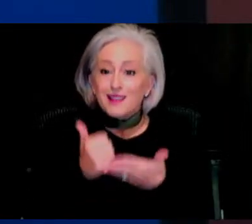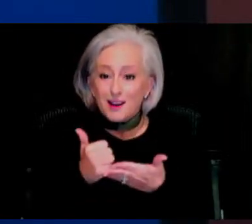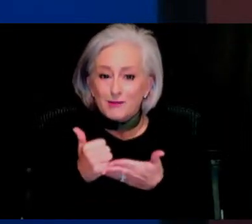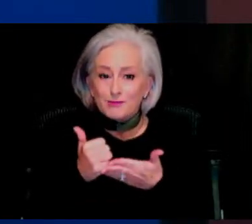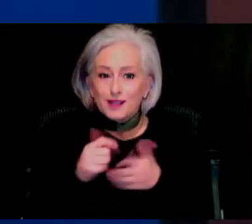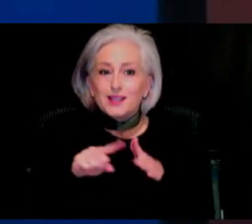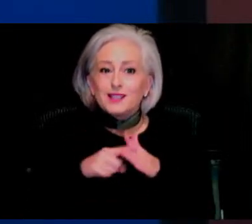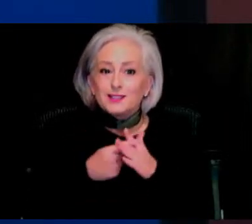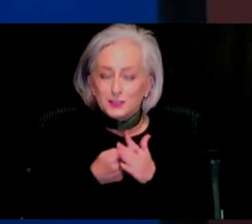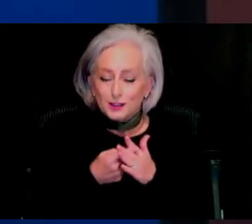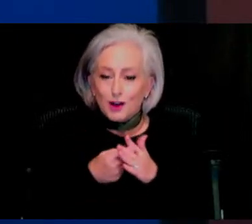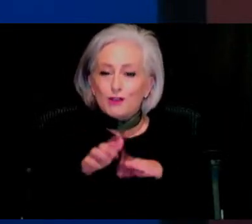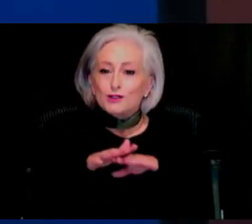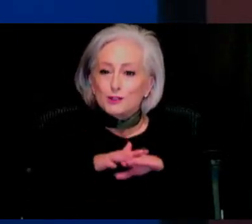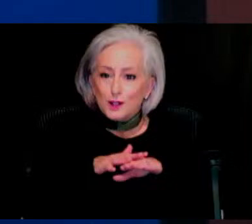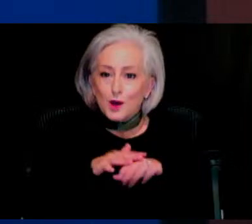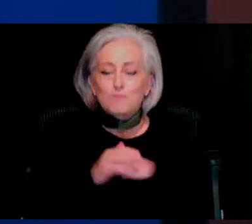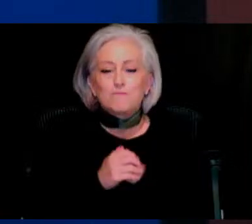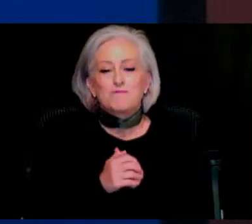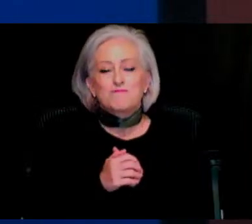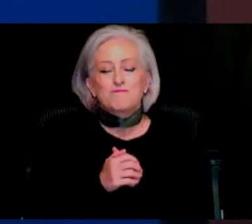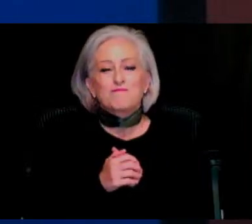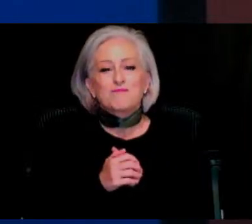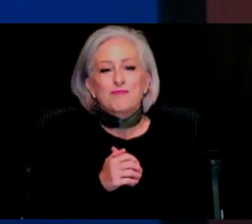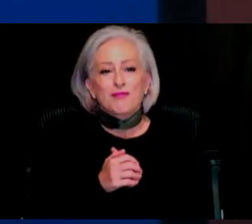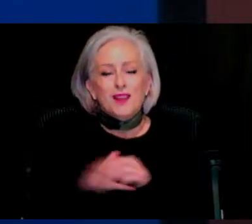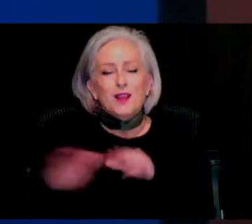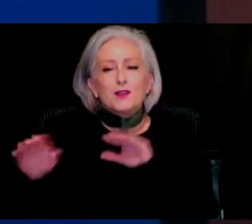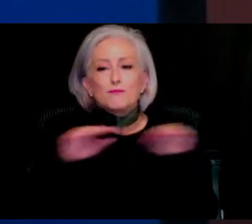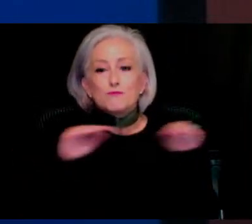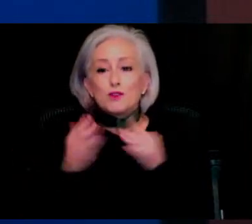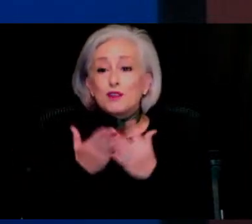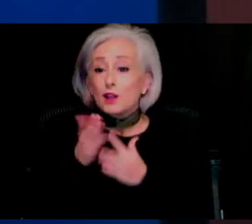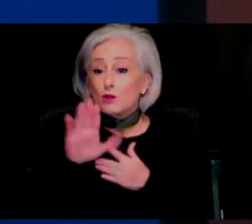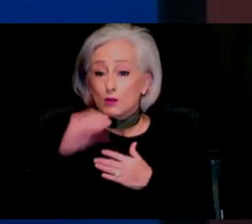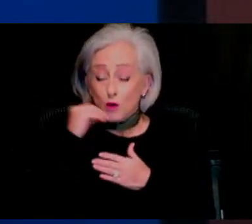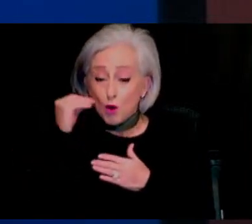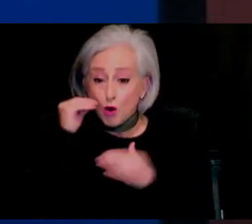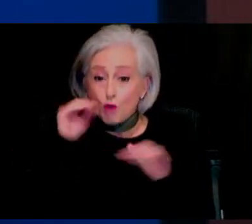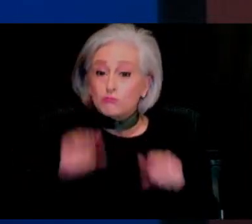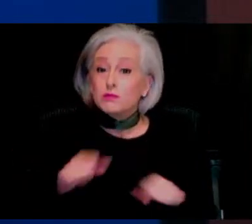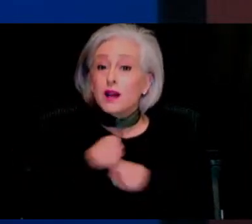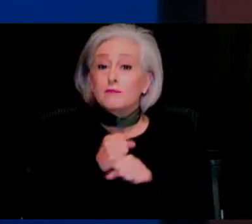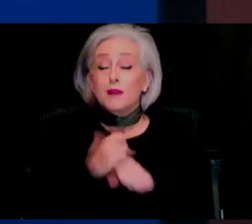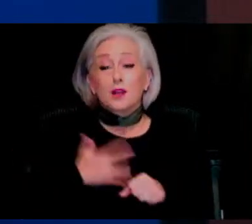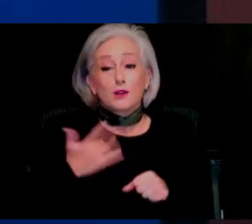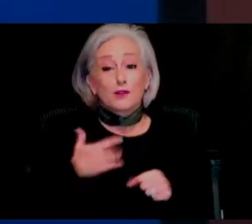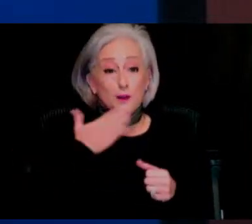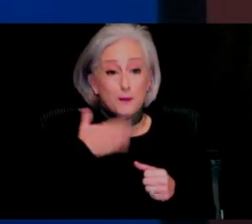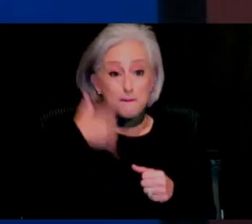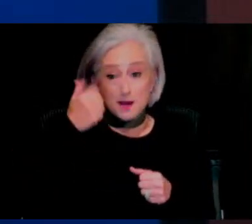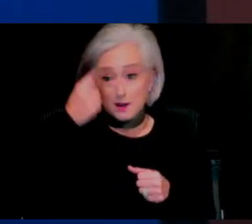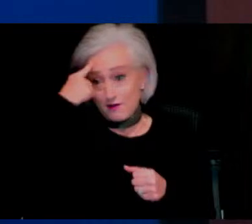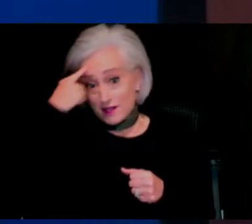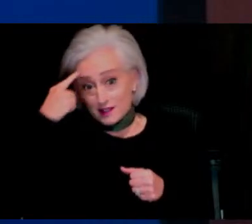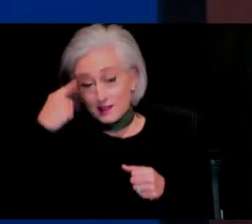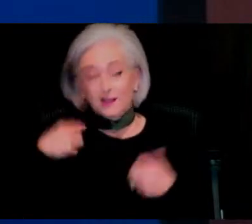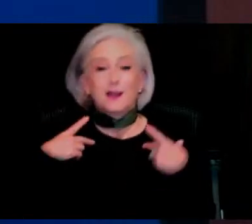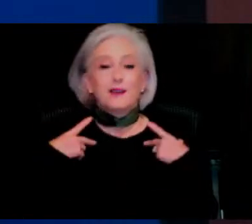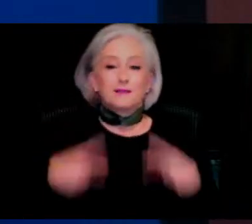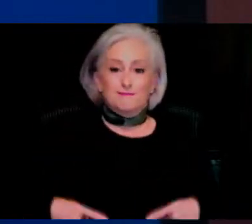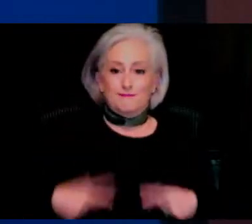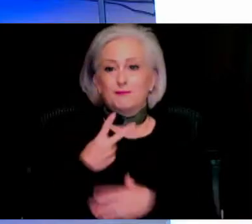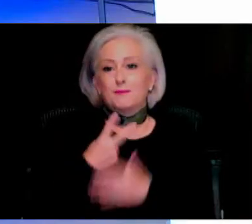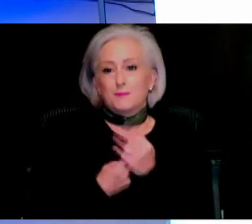help us understand how moving, even just around your house a little bit, can make us feel better physically and mentally. So joining me here in studio is Dr. Danielle